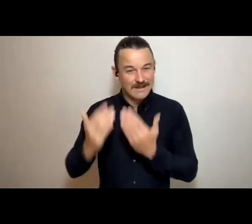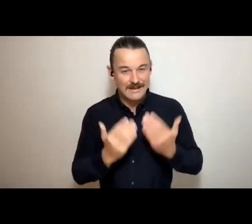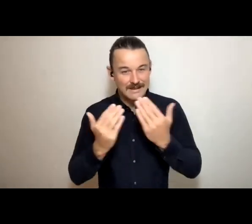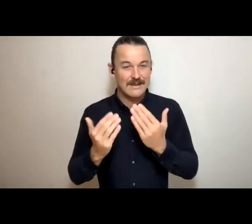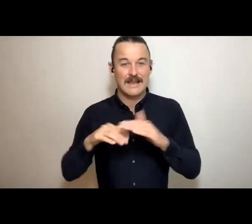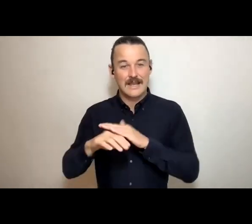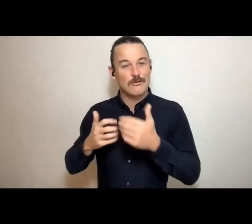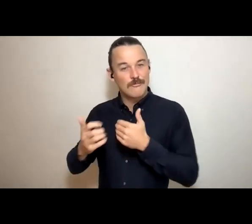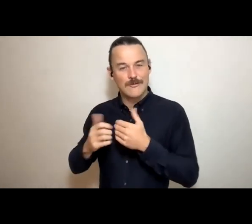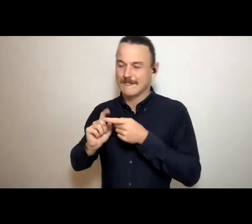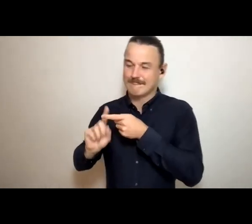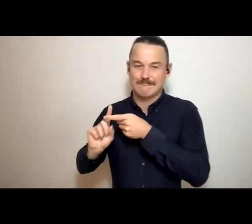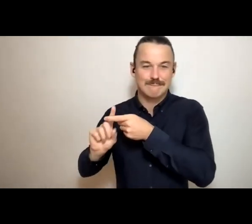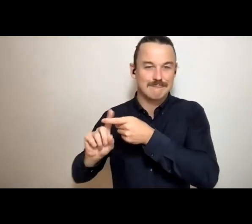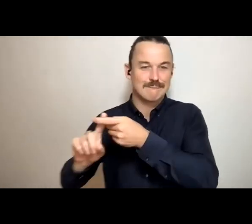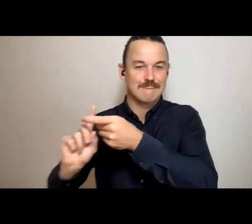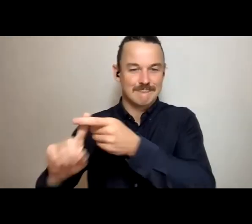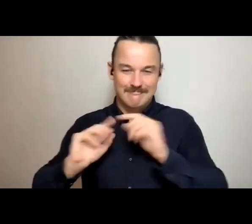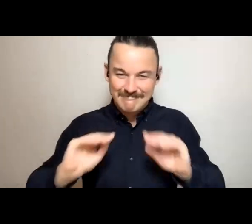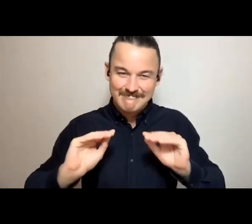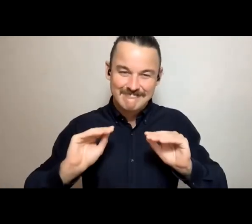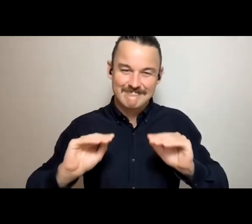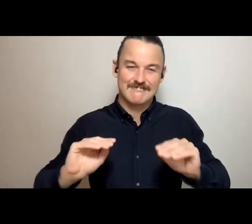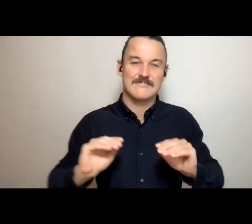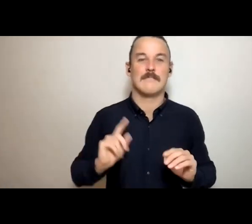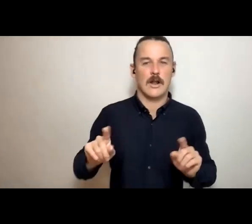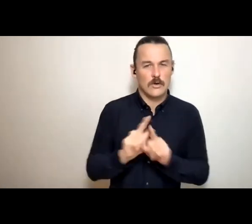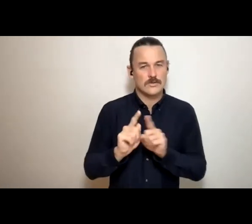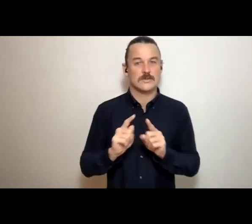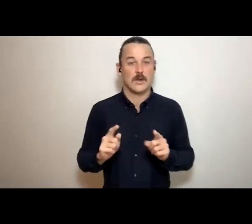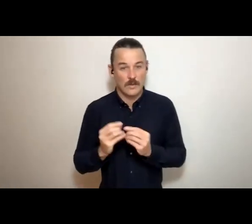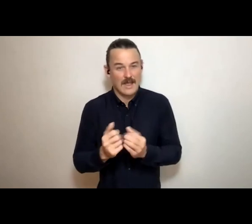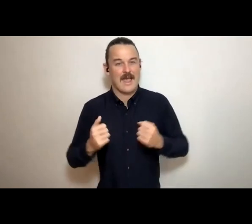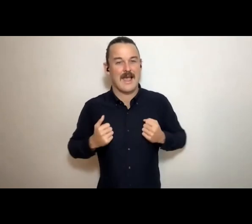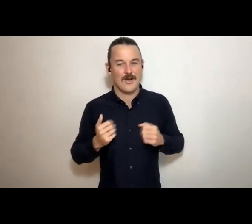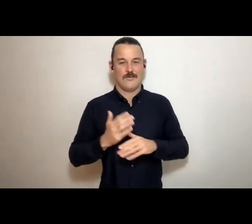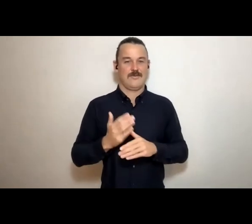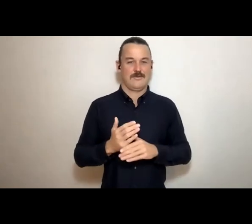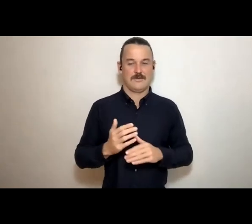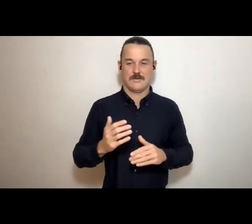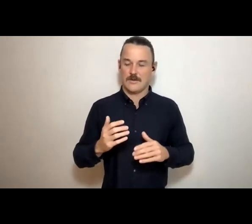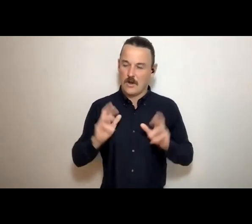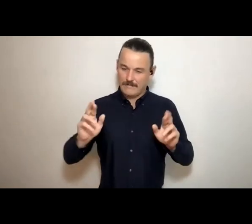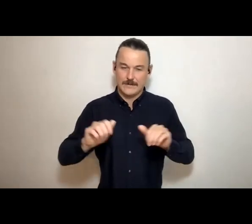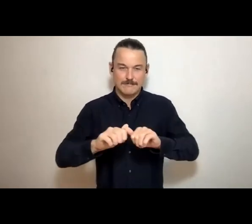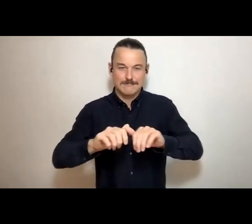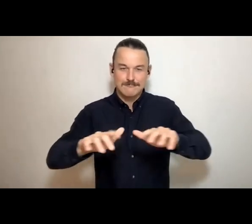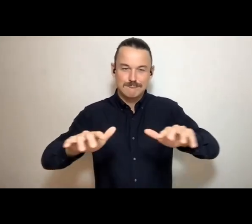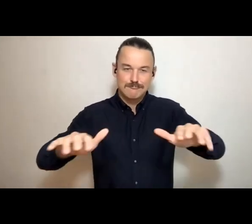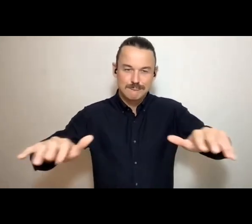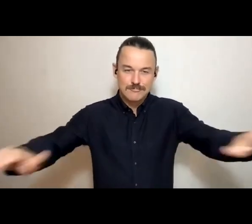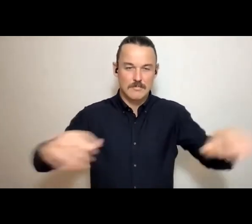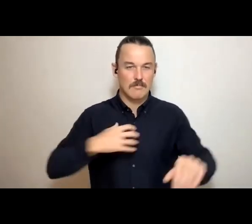all through, but also through practice. Um, and I just want to draw on what Ryan was saying in the thing that, um, and,